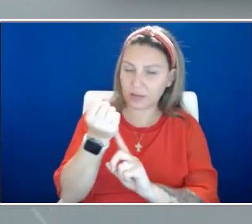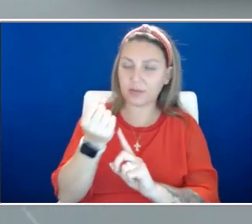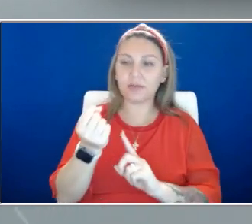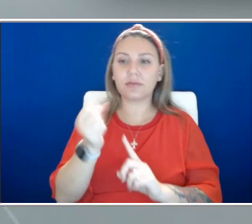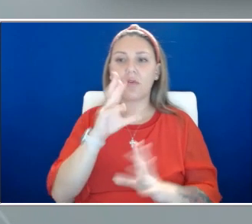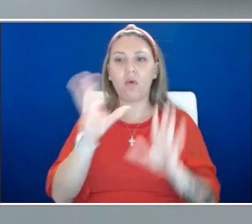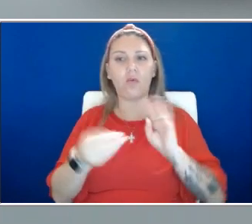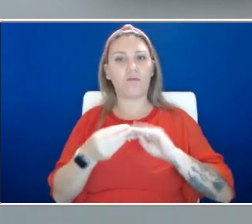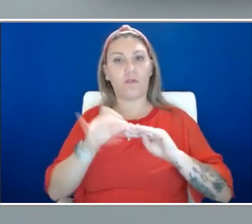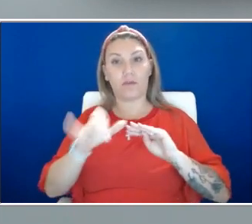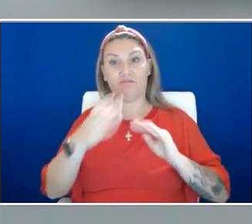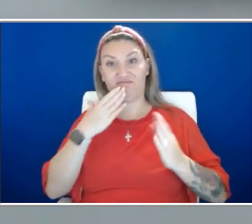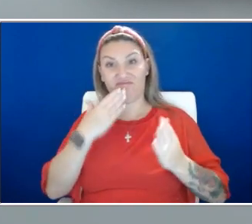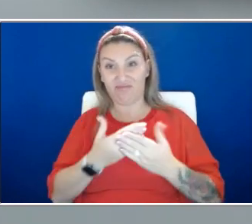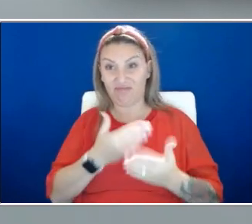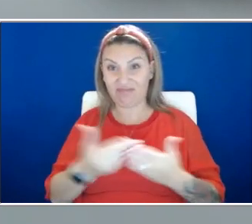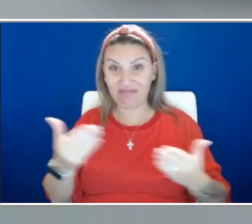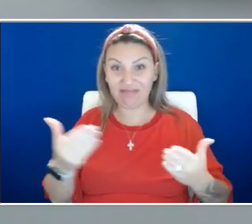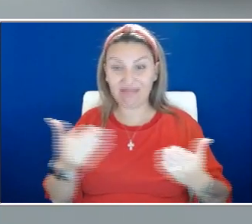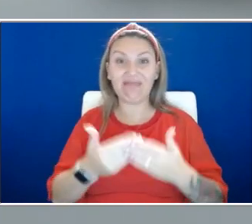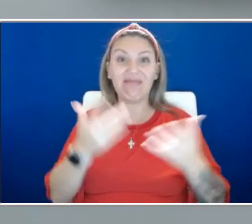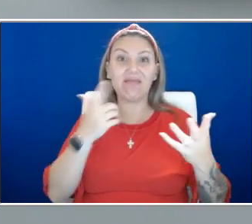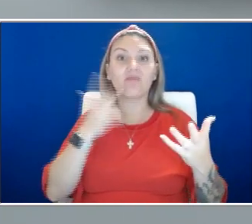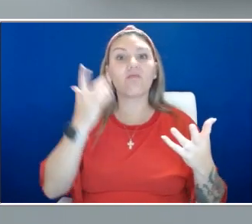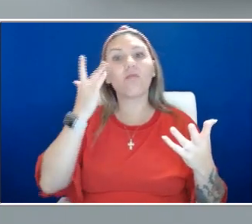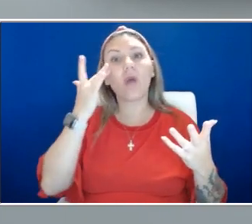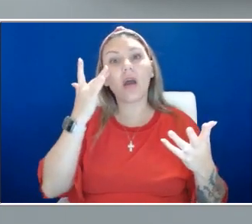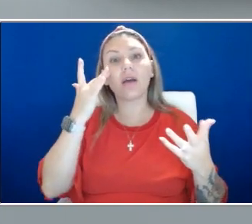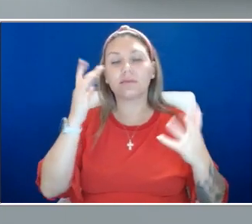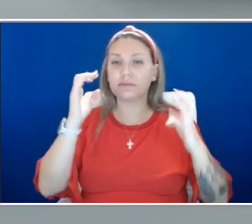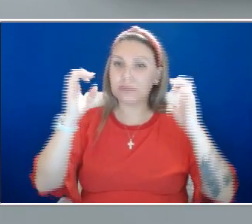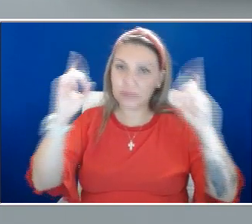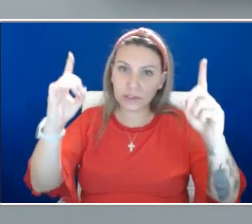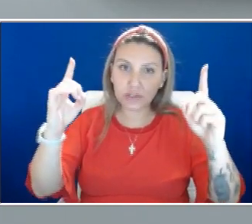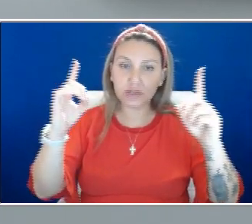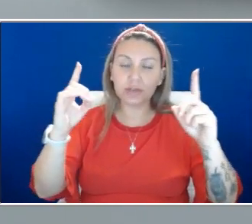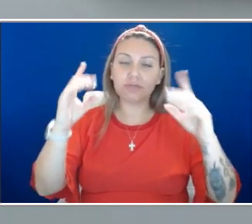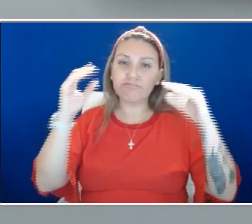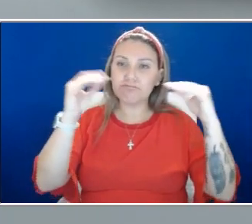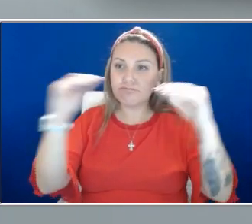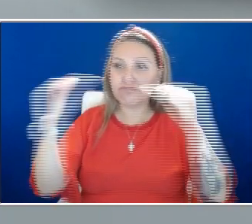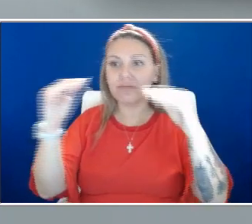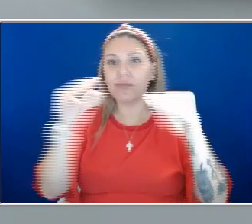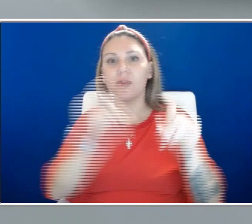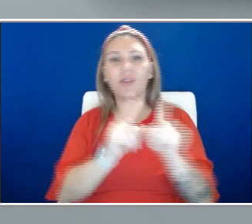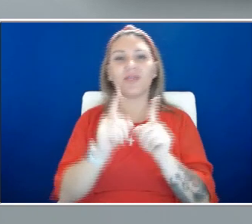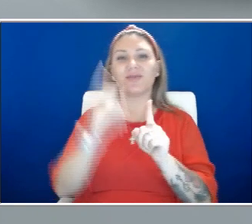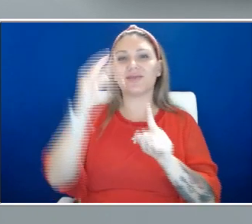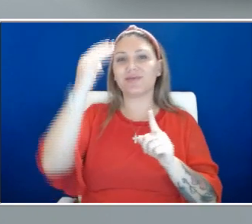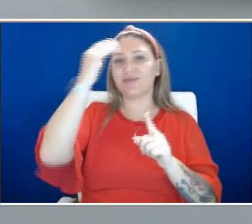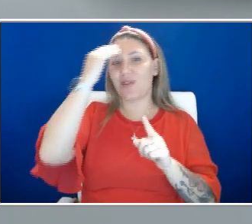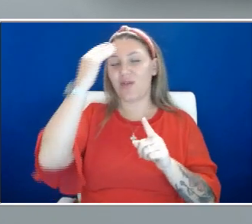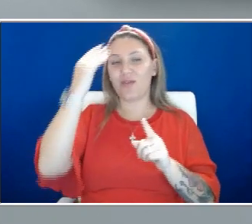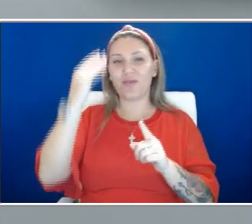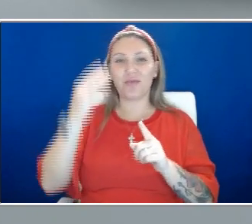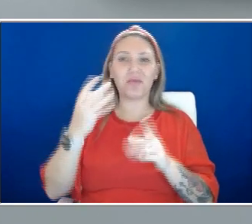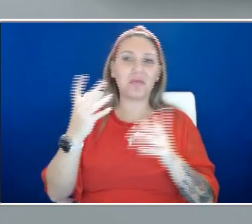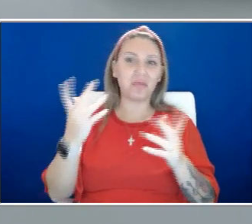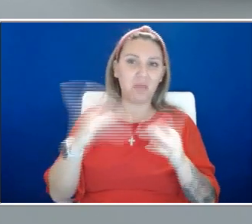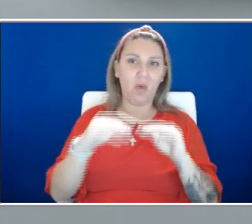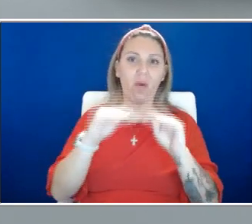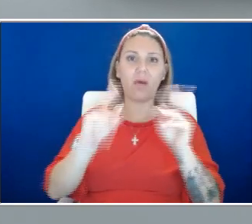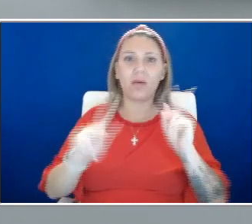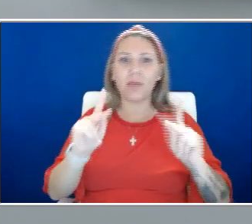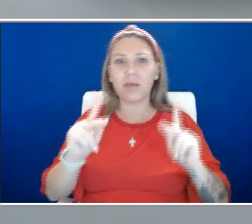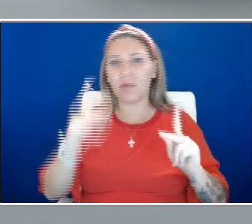that's a good thing. I think that has to do with education. We also know that more people are